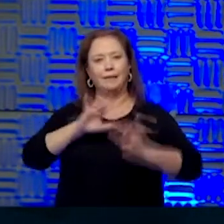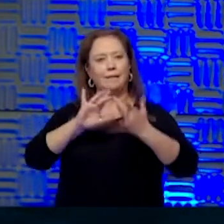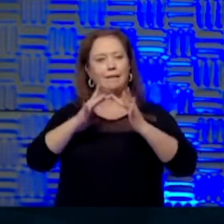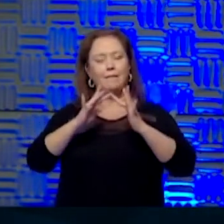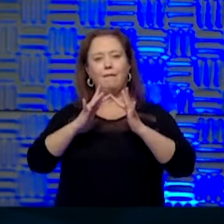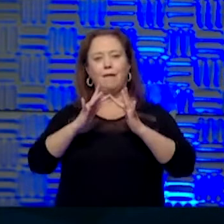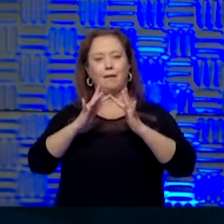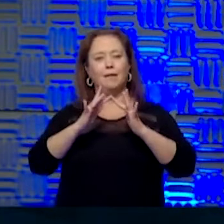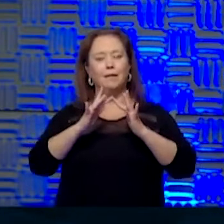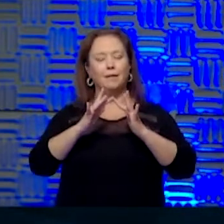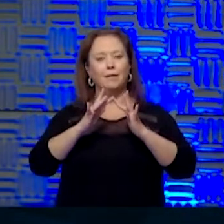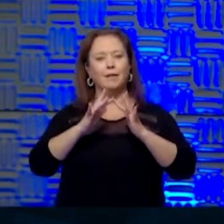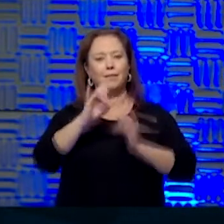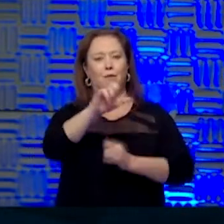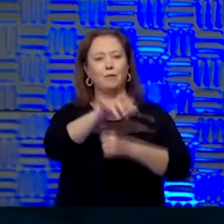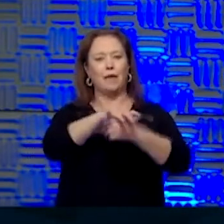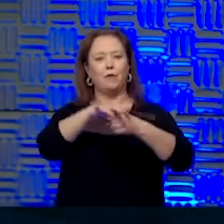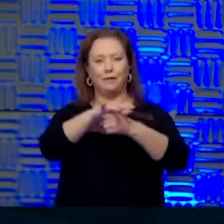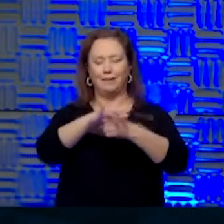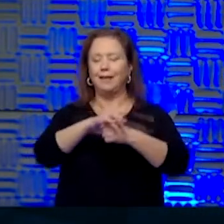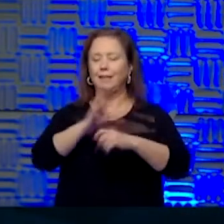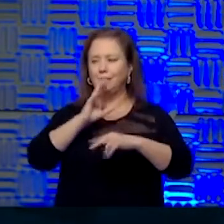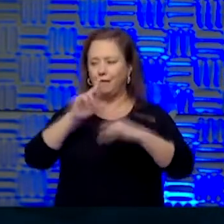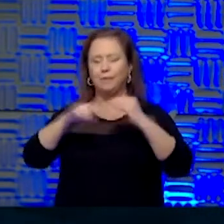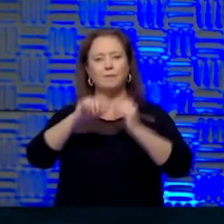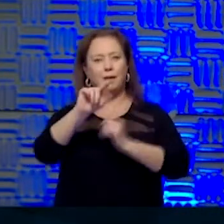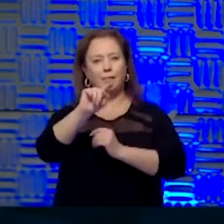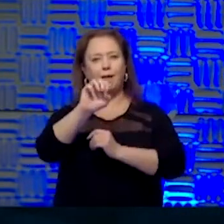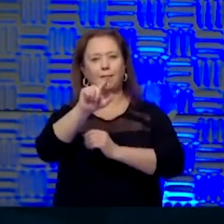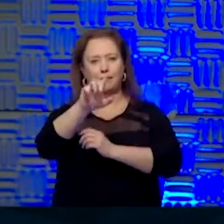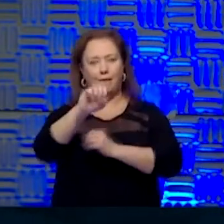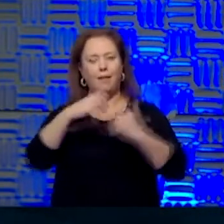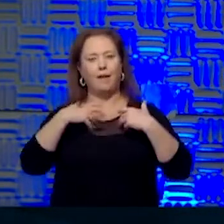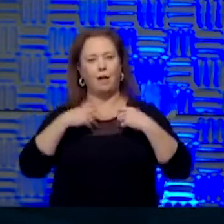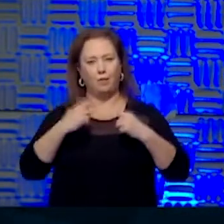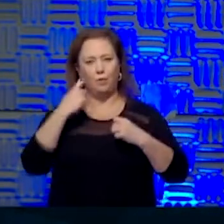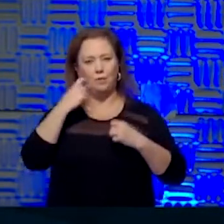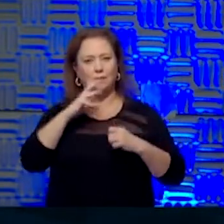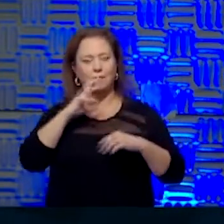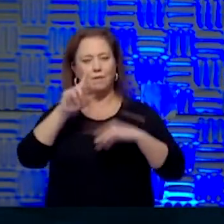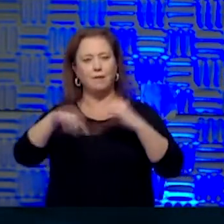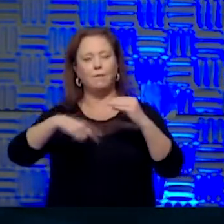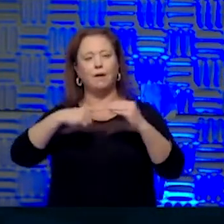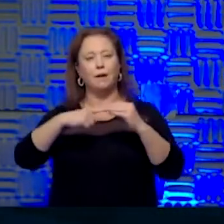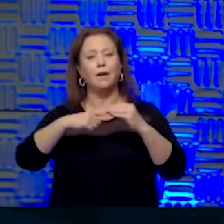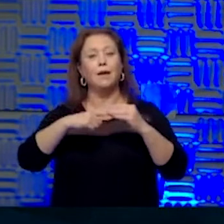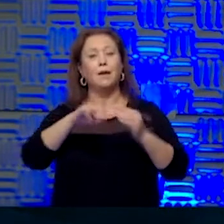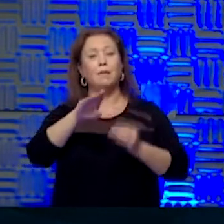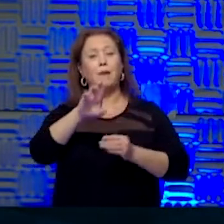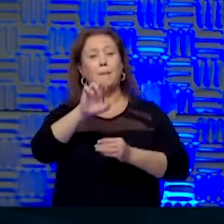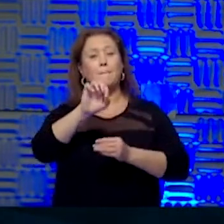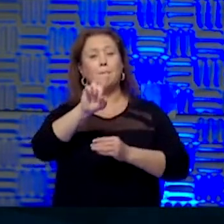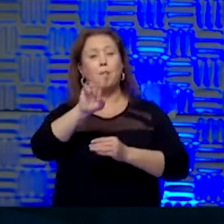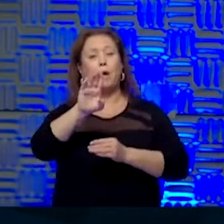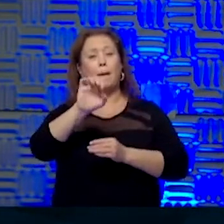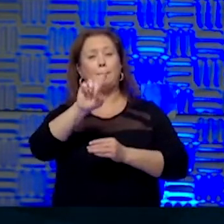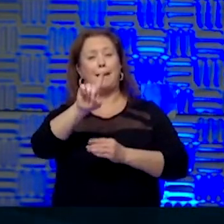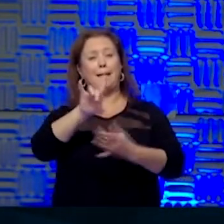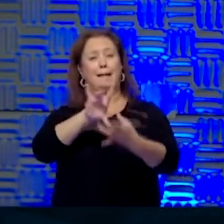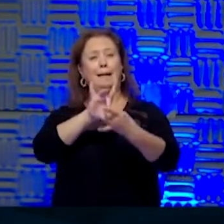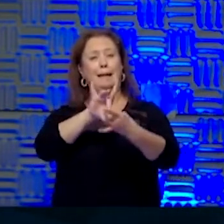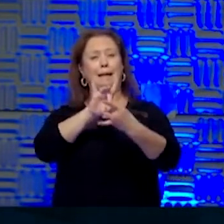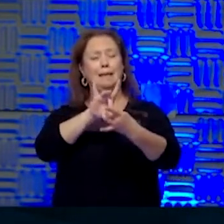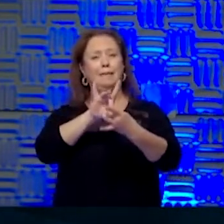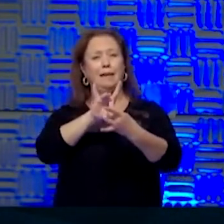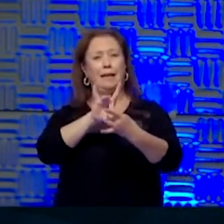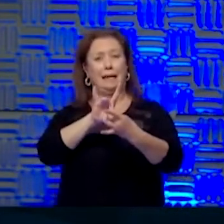that you just were talking about with telehealth is determined by a couple of things. One is the broadband interconnectivity actually